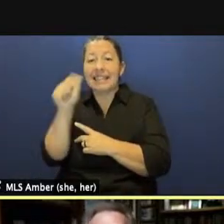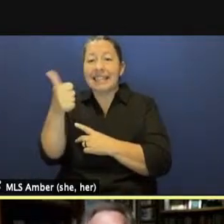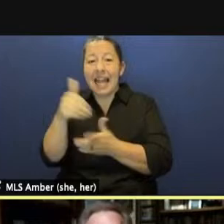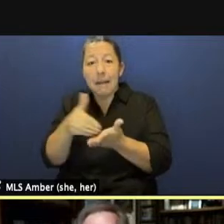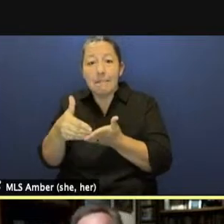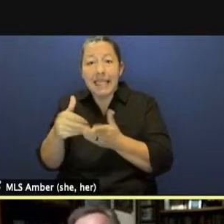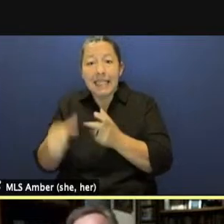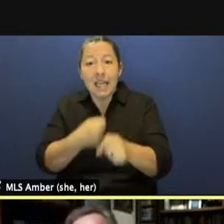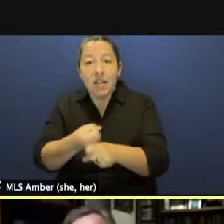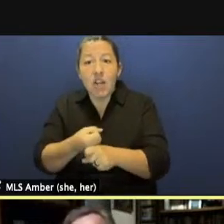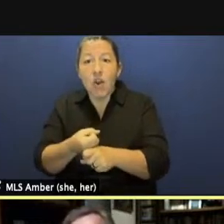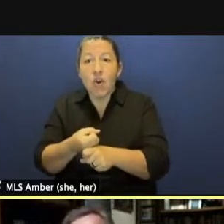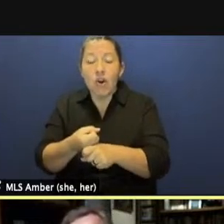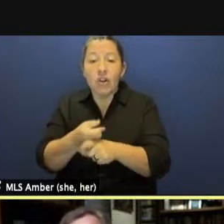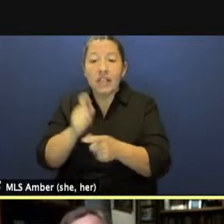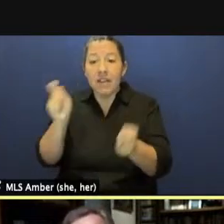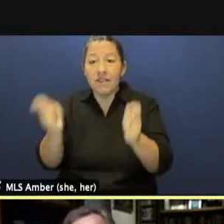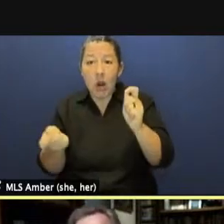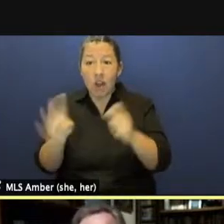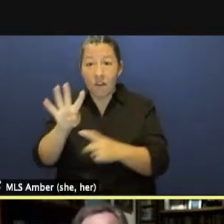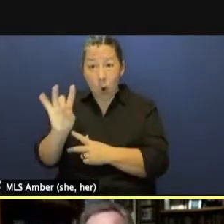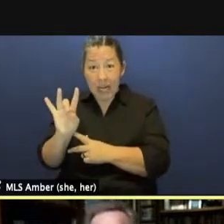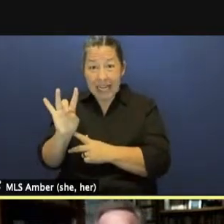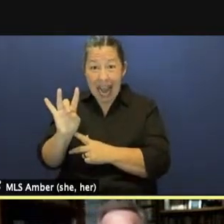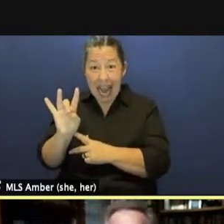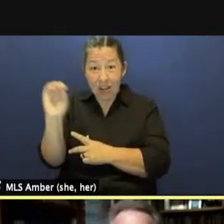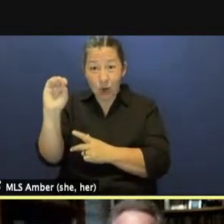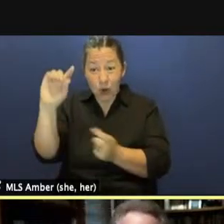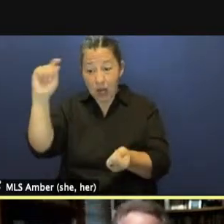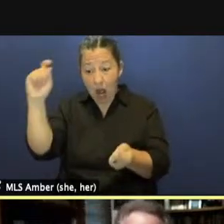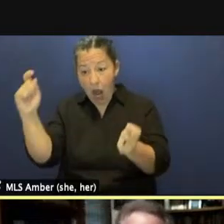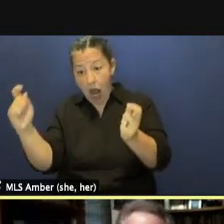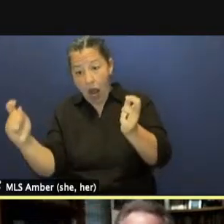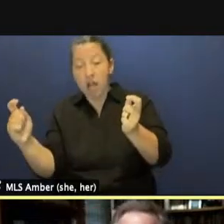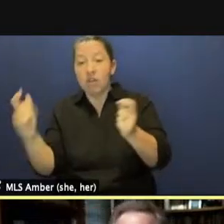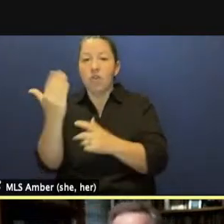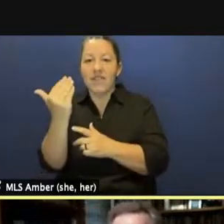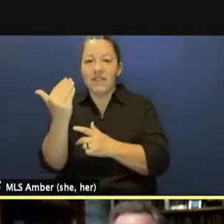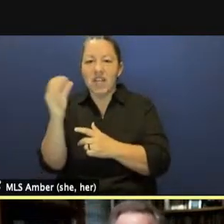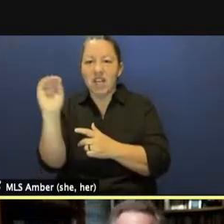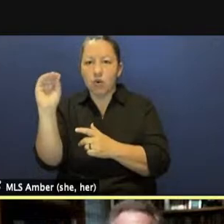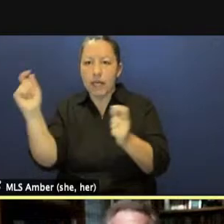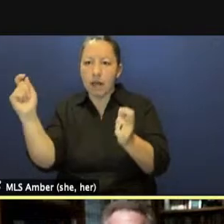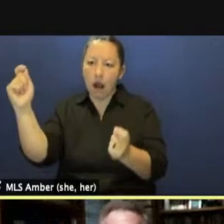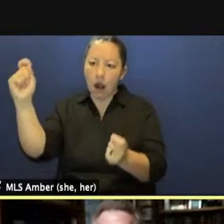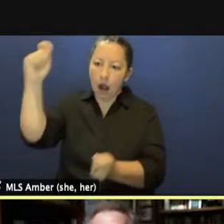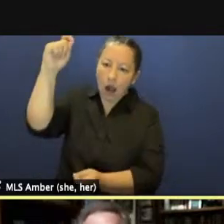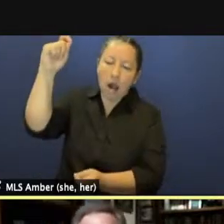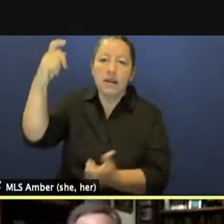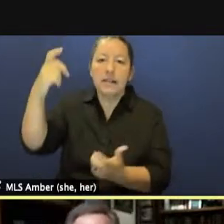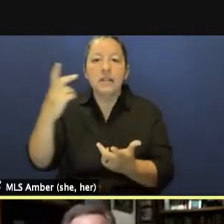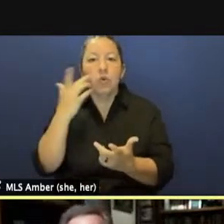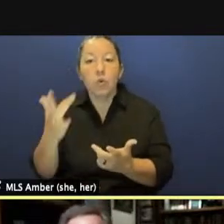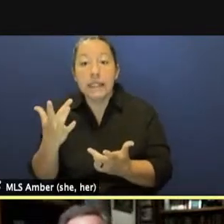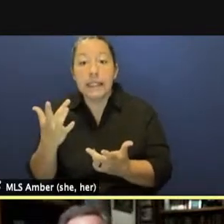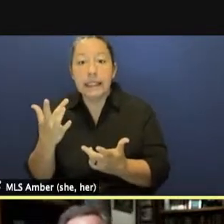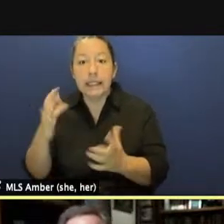from 48 degrees to 15 degrees, whereas you also see that the